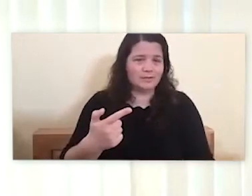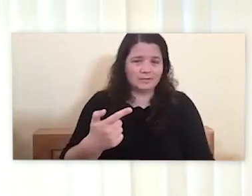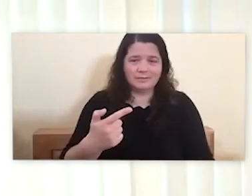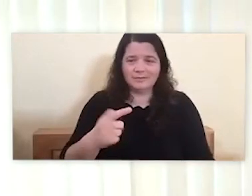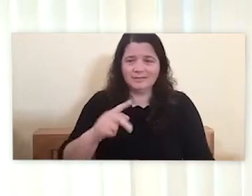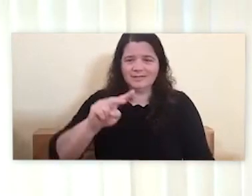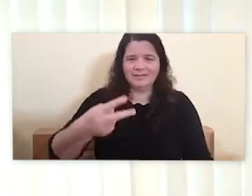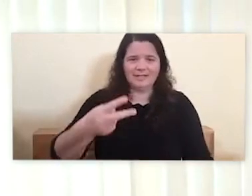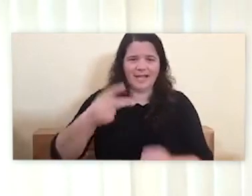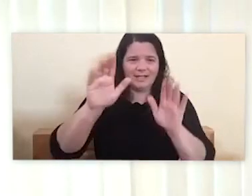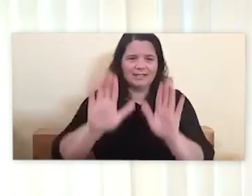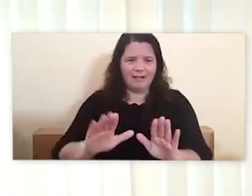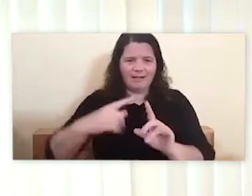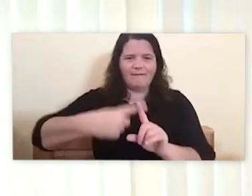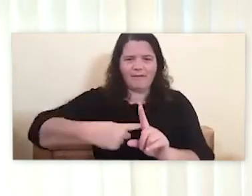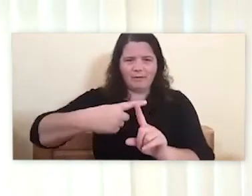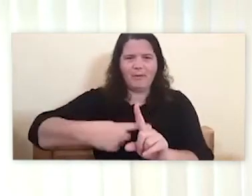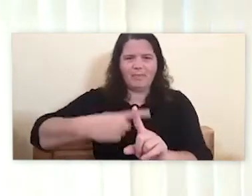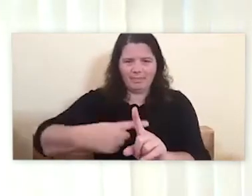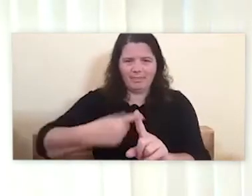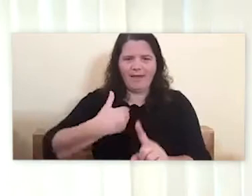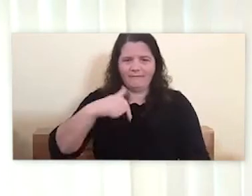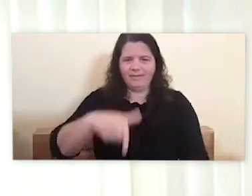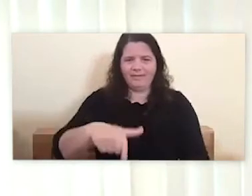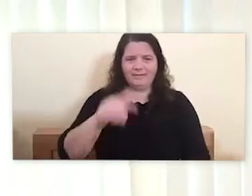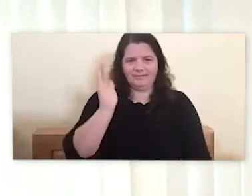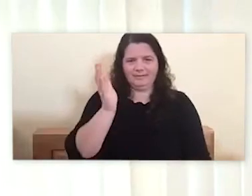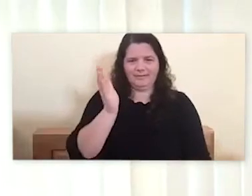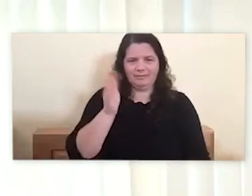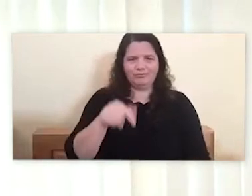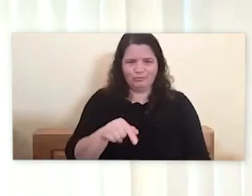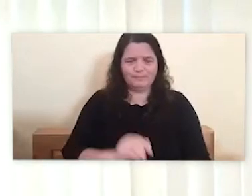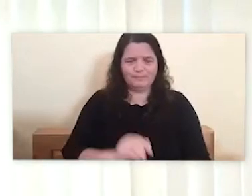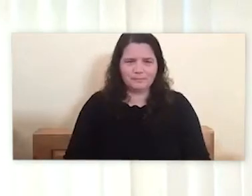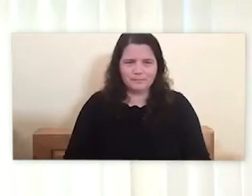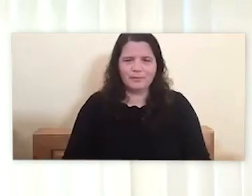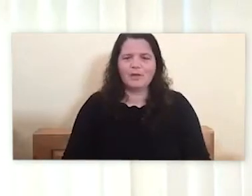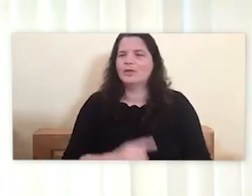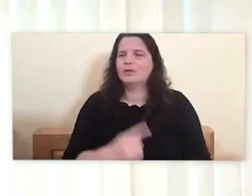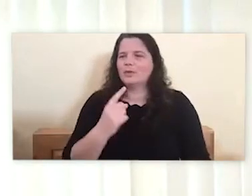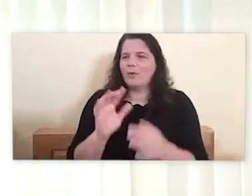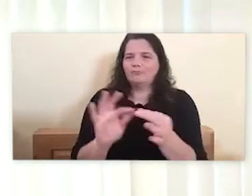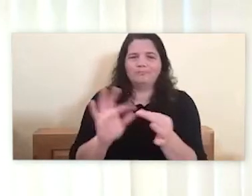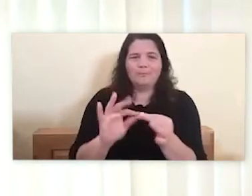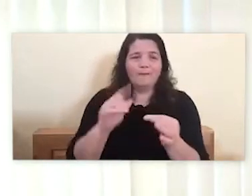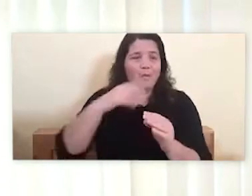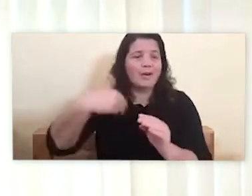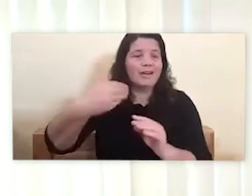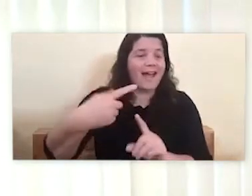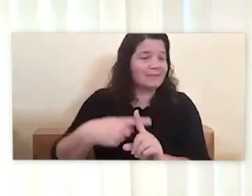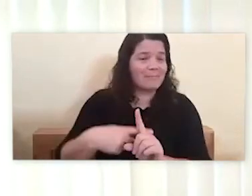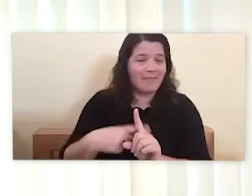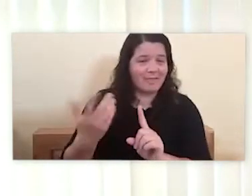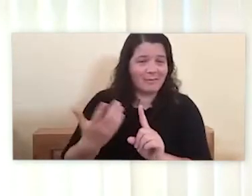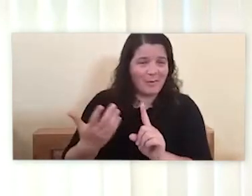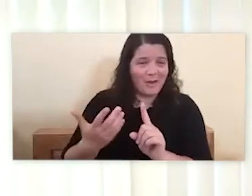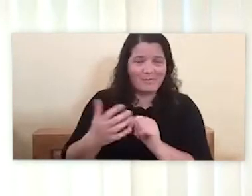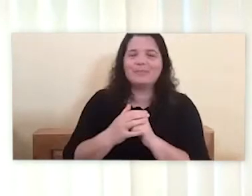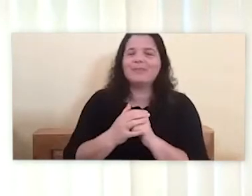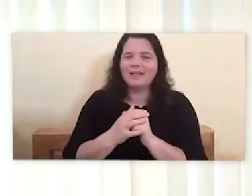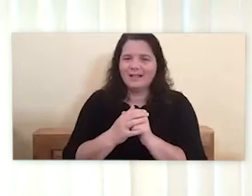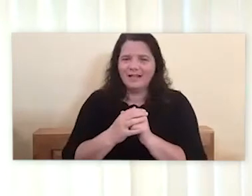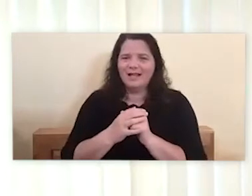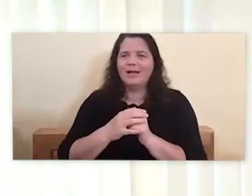word about next month before we get started today. Next month, we'll be meeting